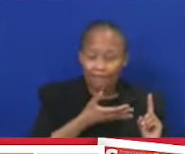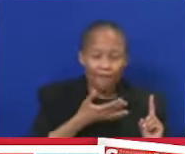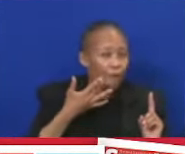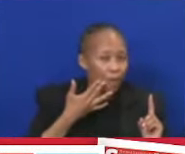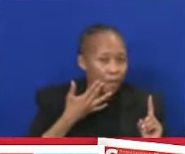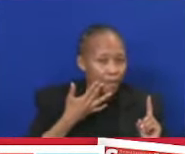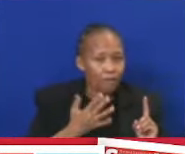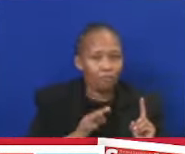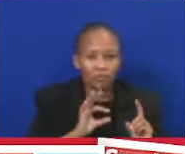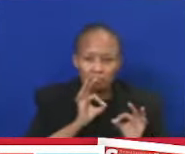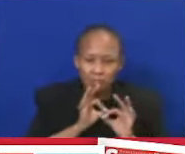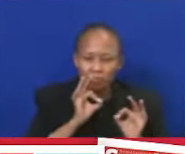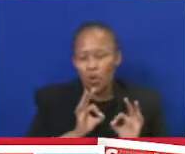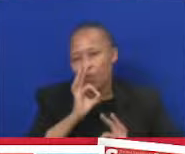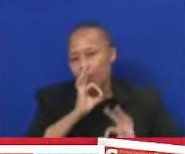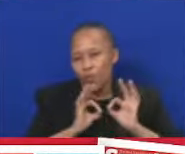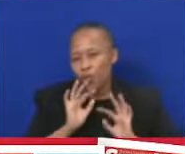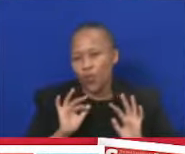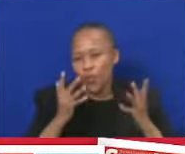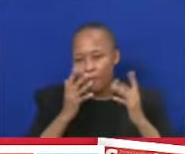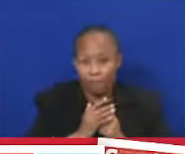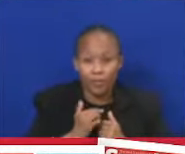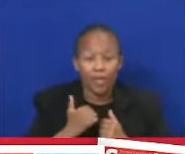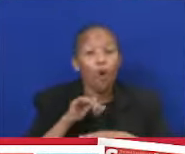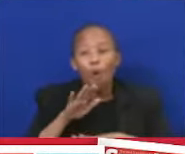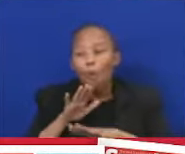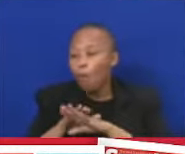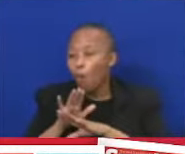I further asked him if